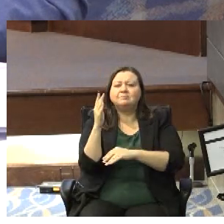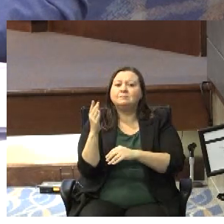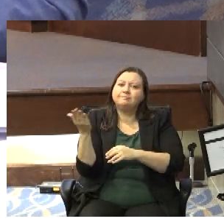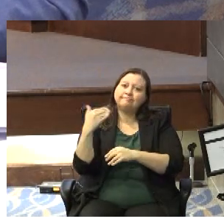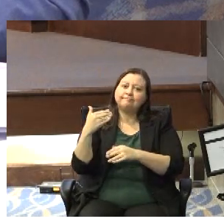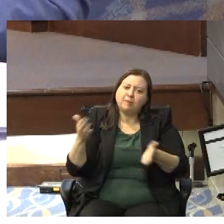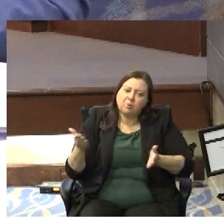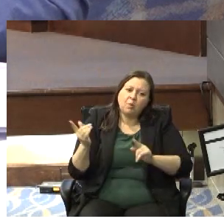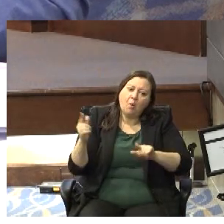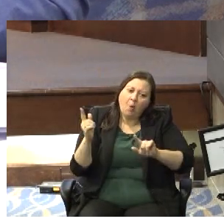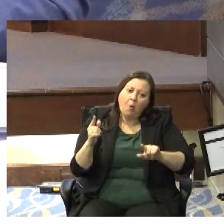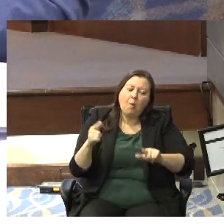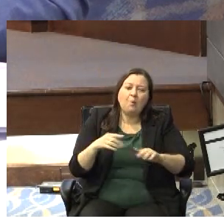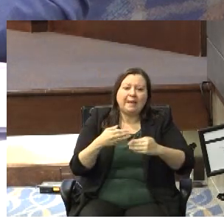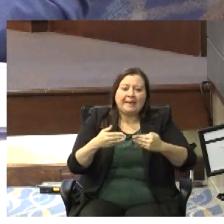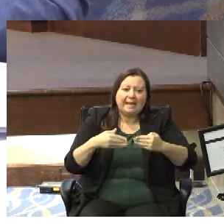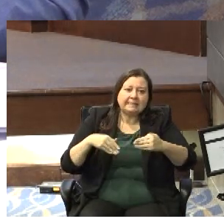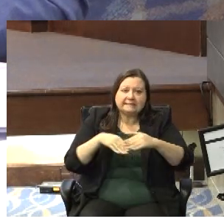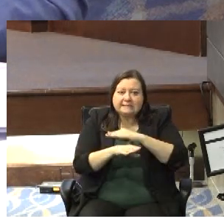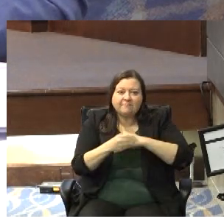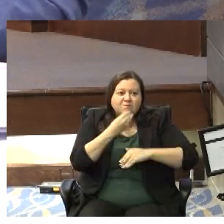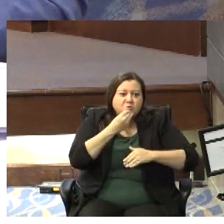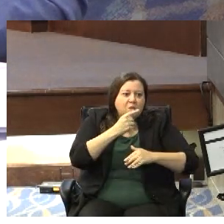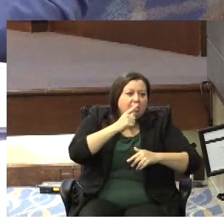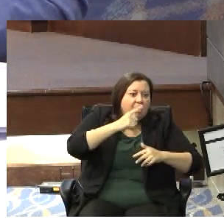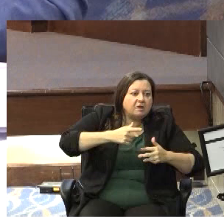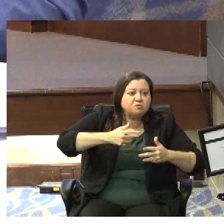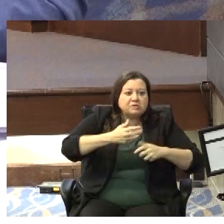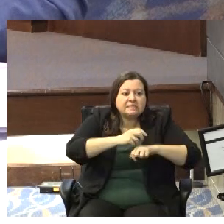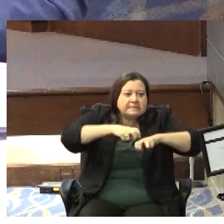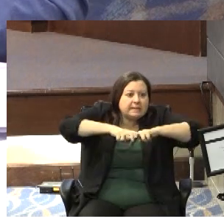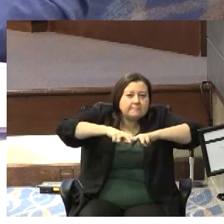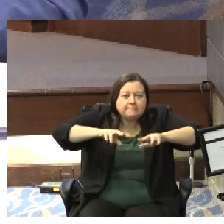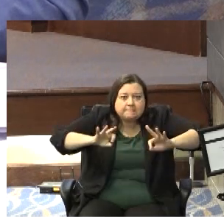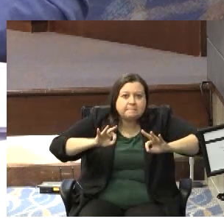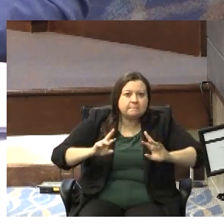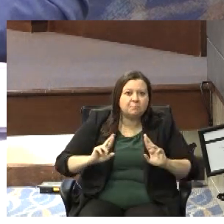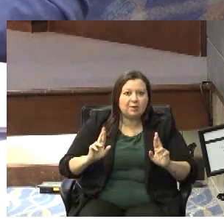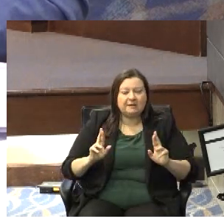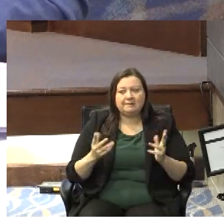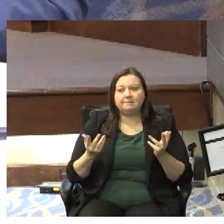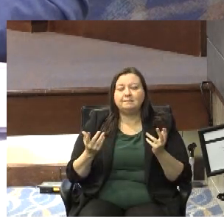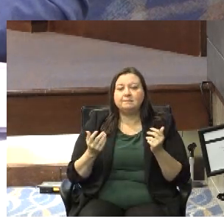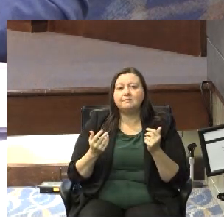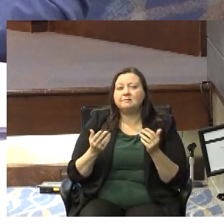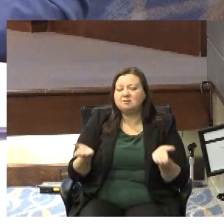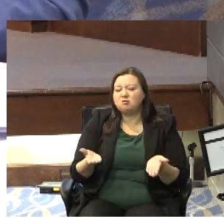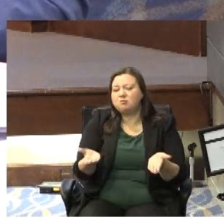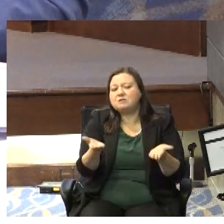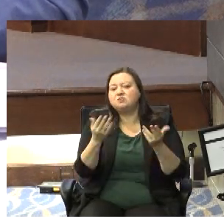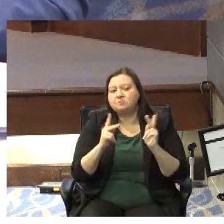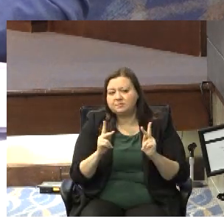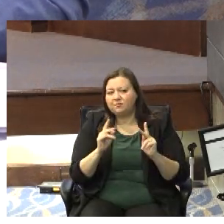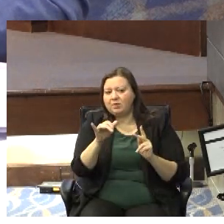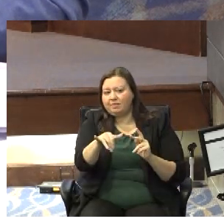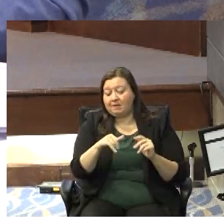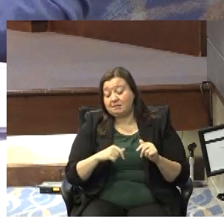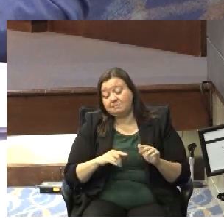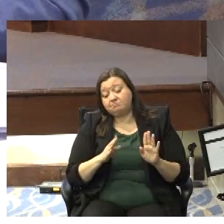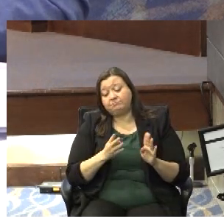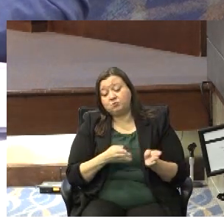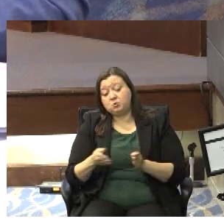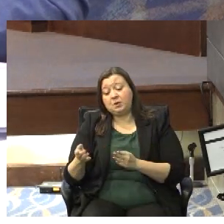get out there, get through the gates, get a food and lunch, and get your spot set up. So that's the lineup of events that we